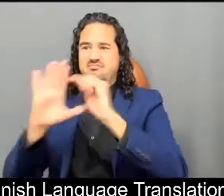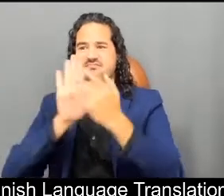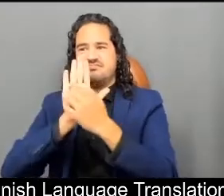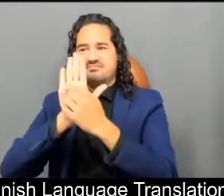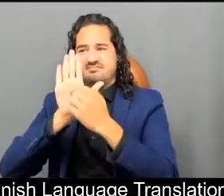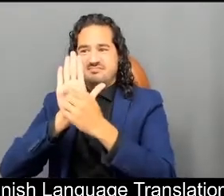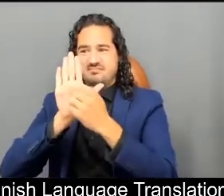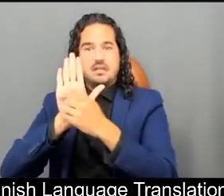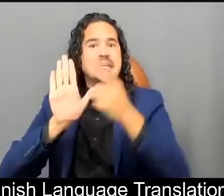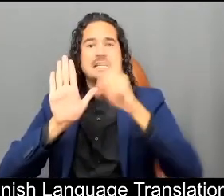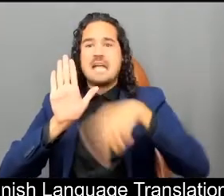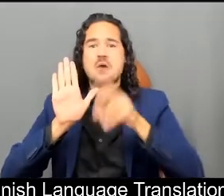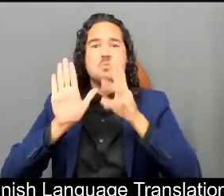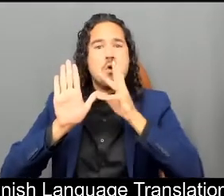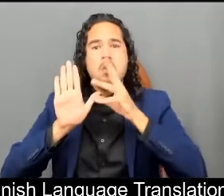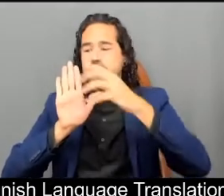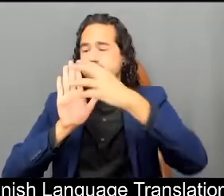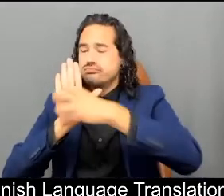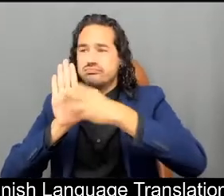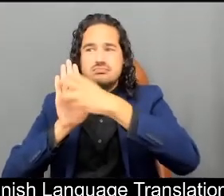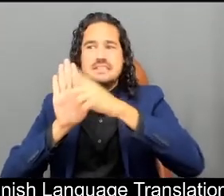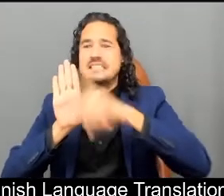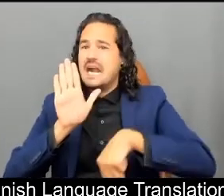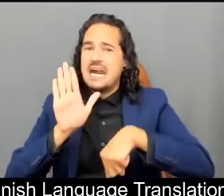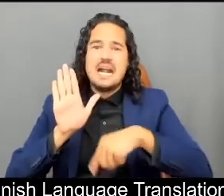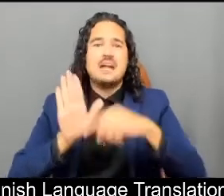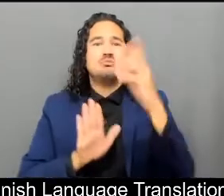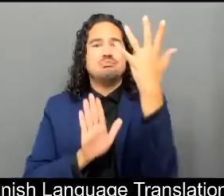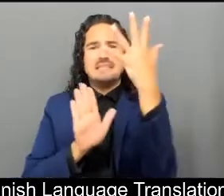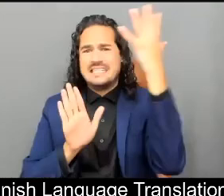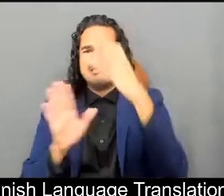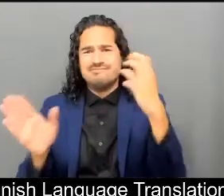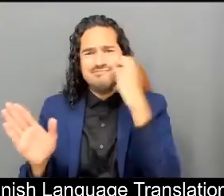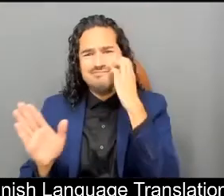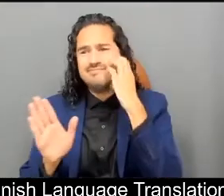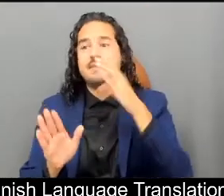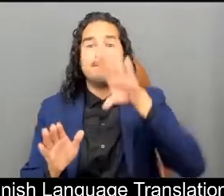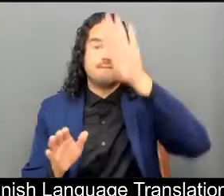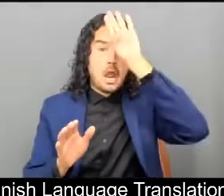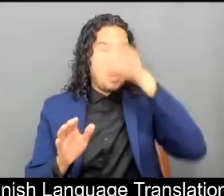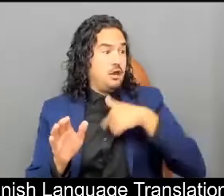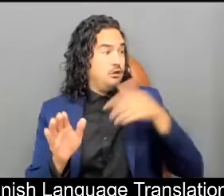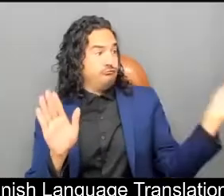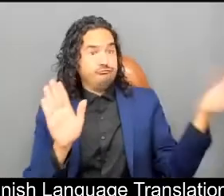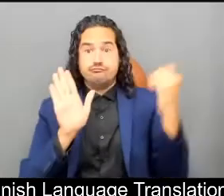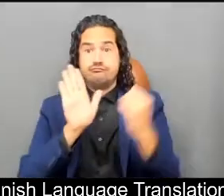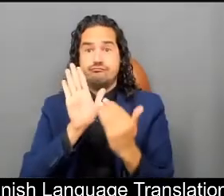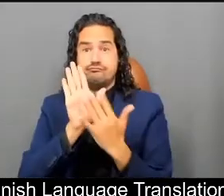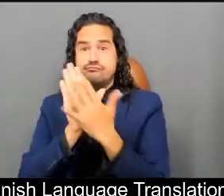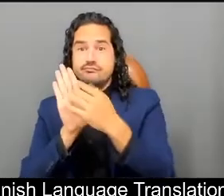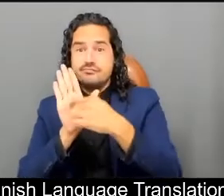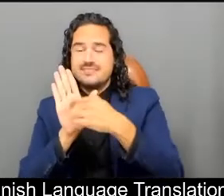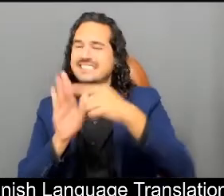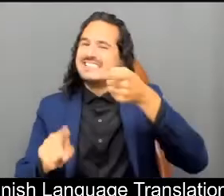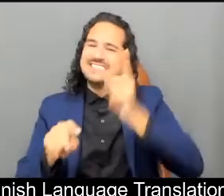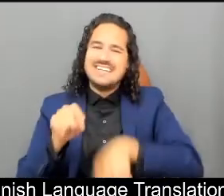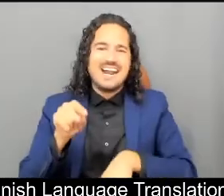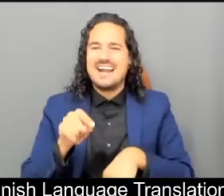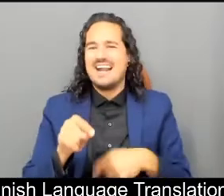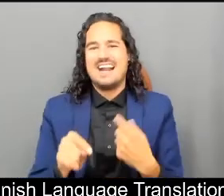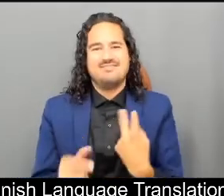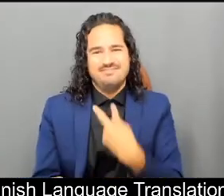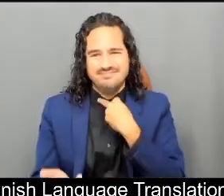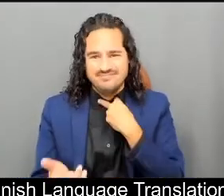isn't something we can put firefighters down into those areas with a substantial amount of water for